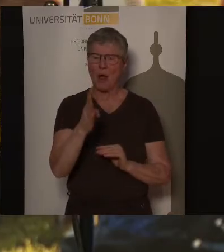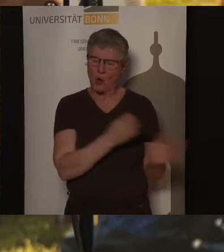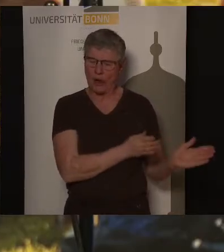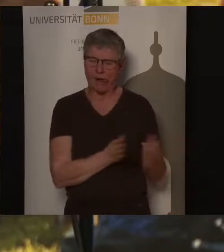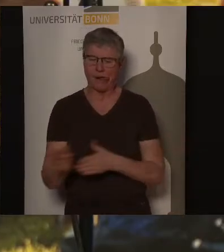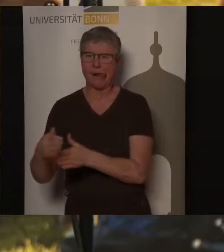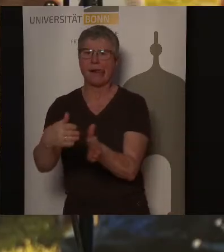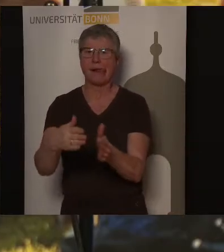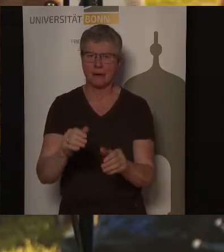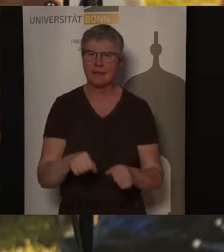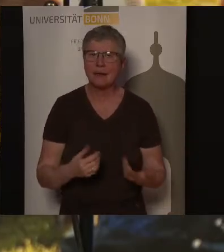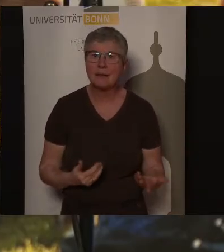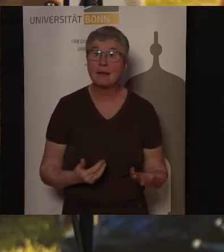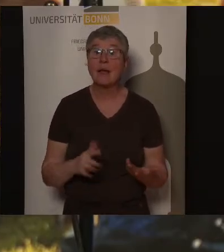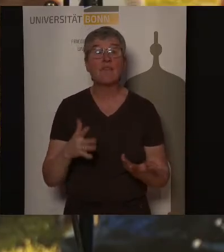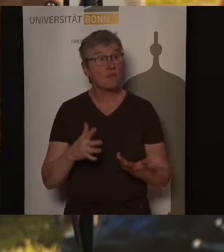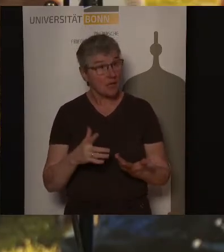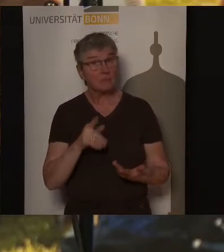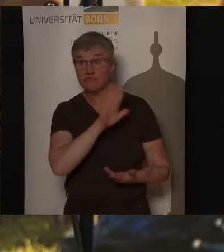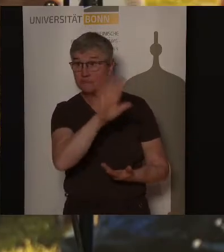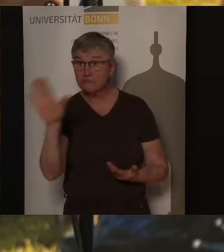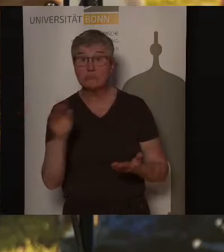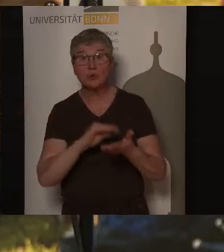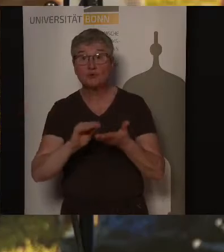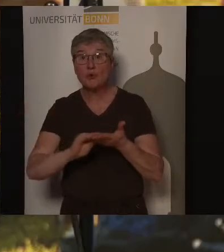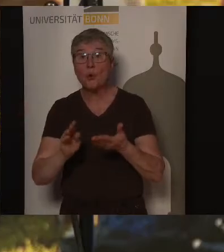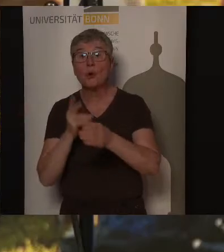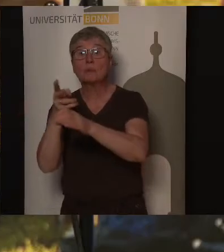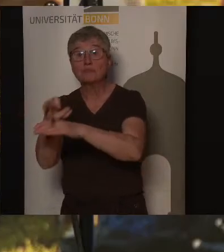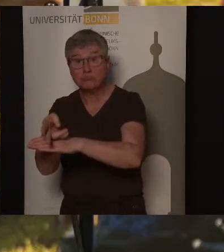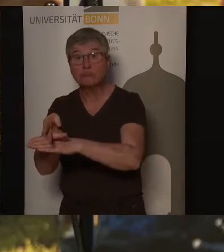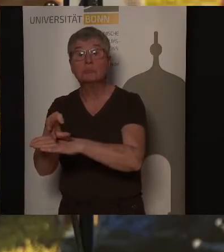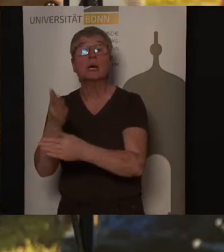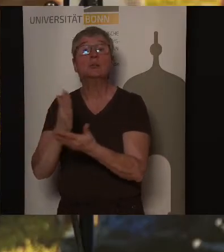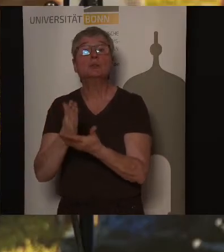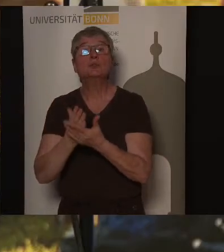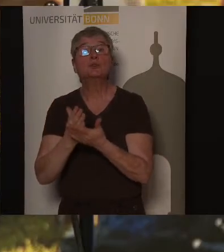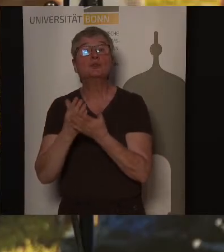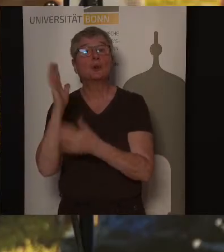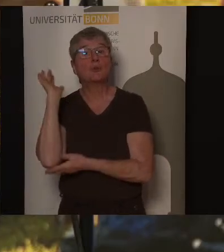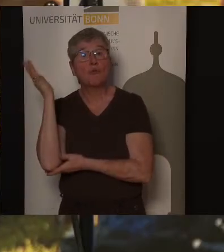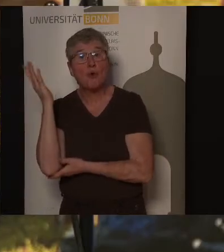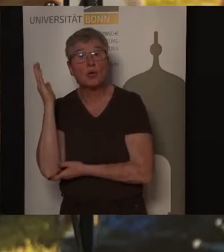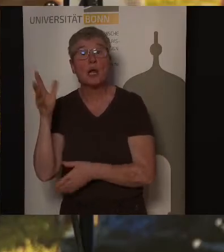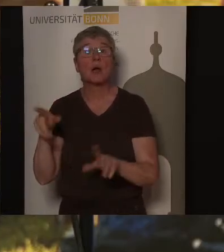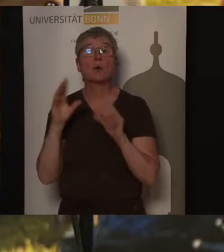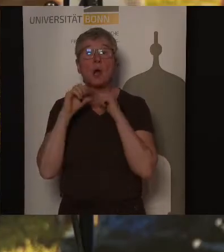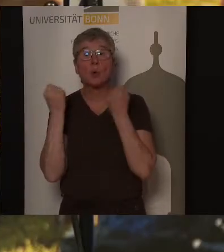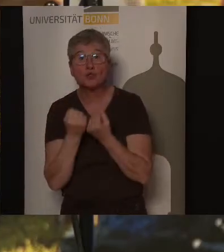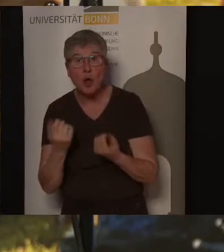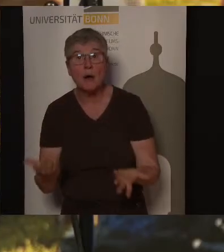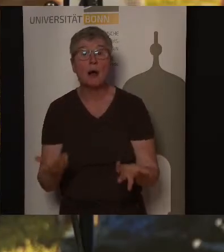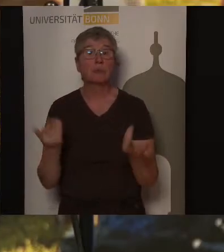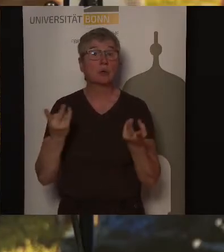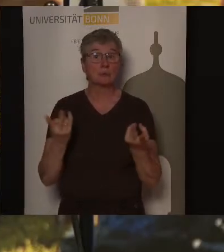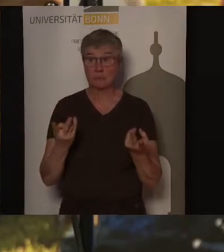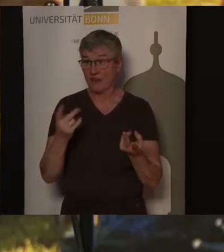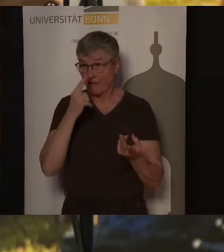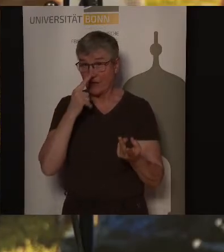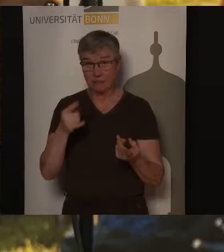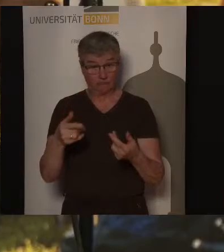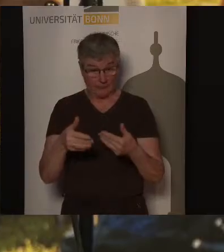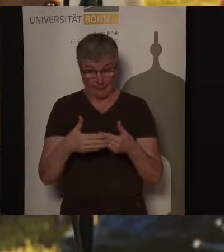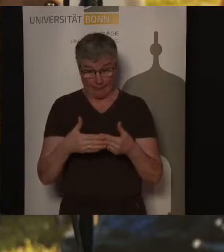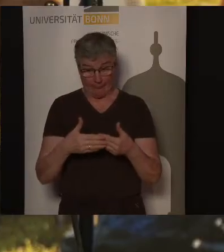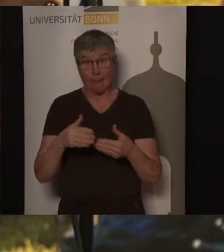do something totally different. Maybe we went to your school, we came to your school, and gave a